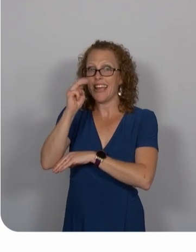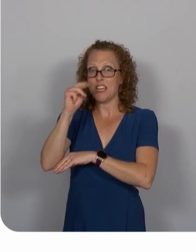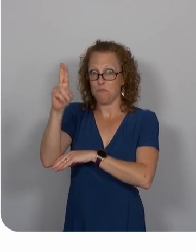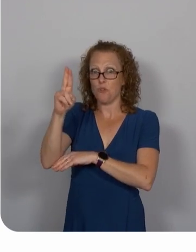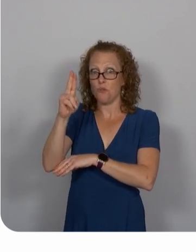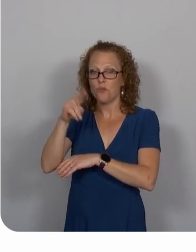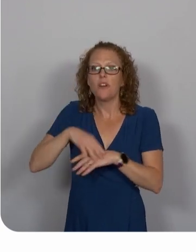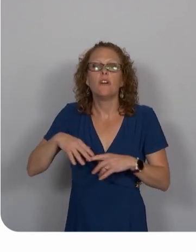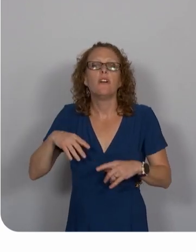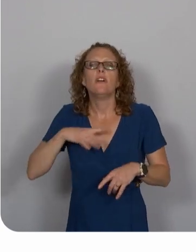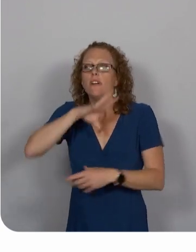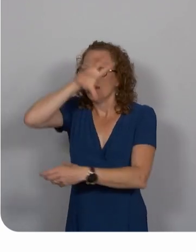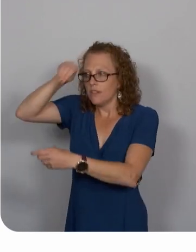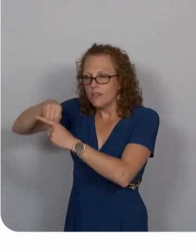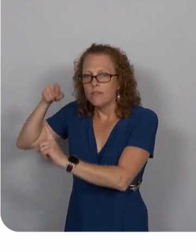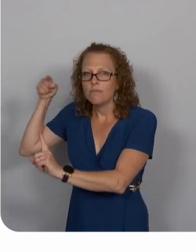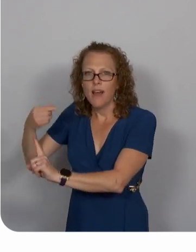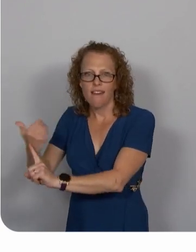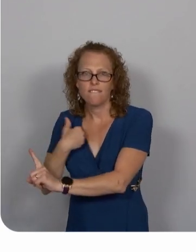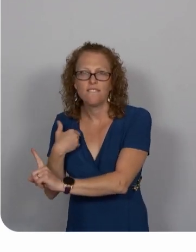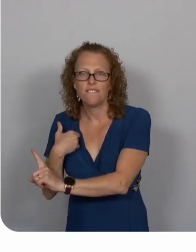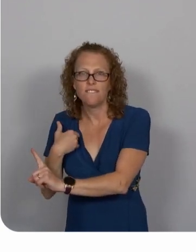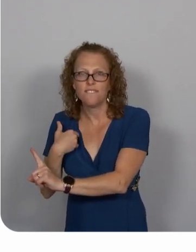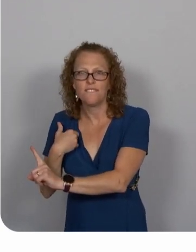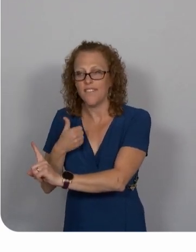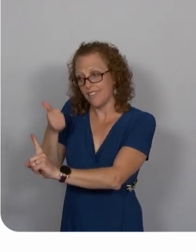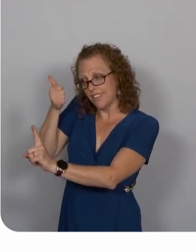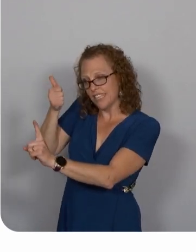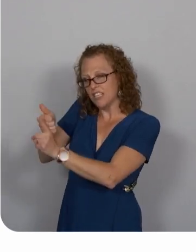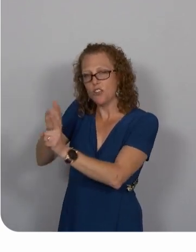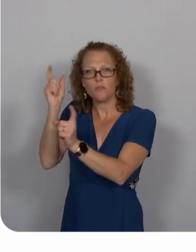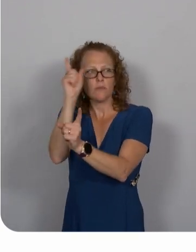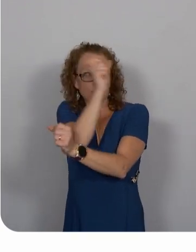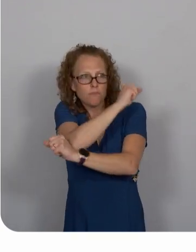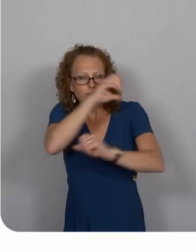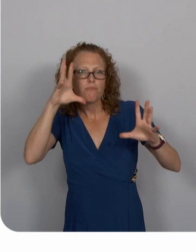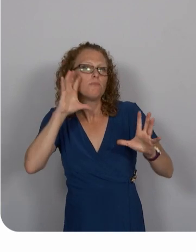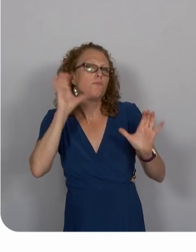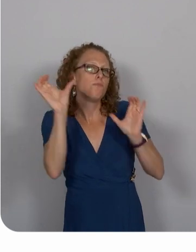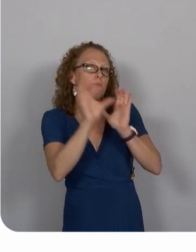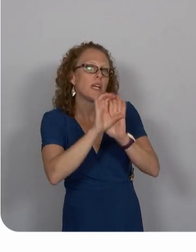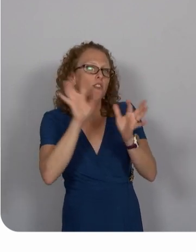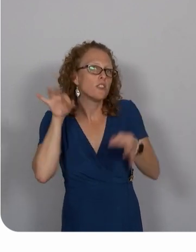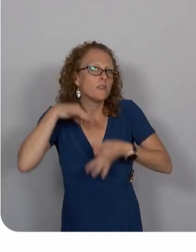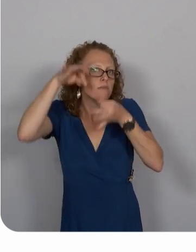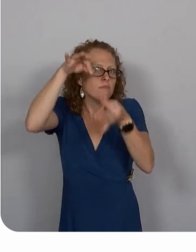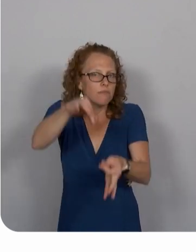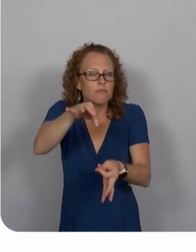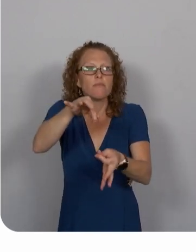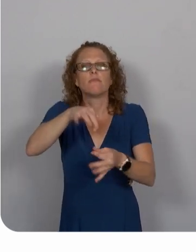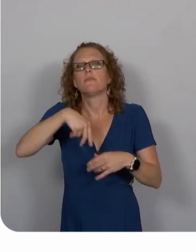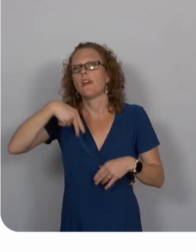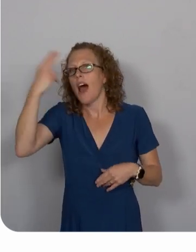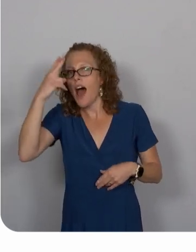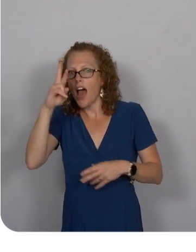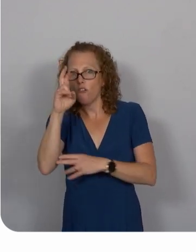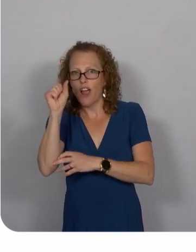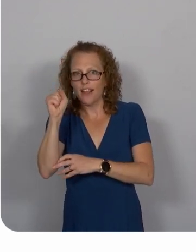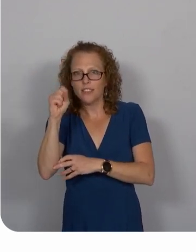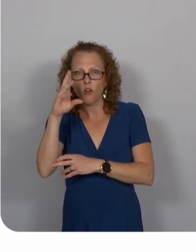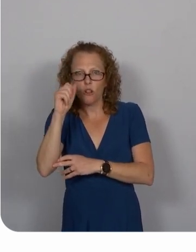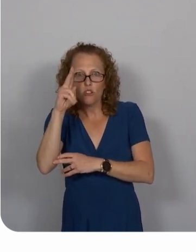Emu, we can now create beautiful, high-resolution images in just 5 seconds.